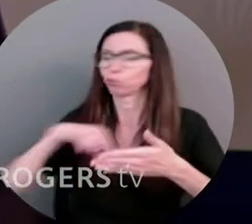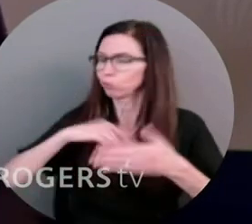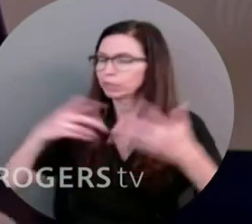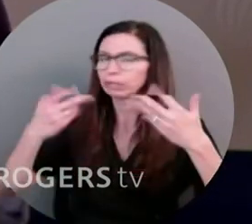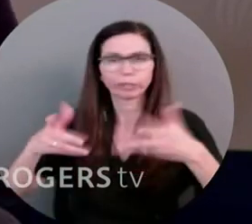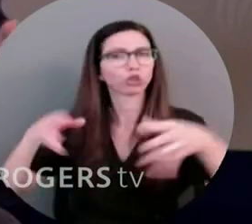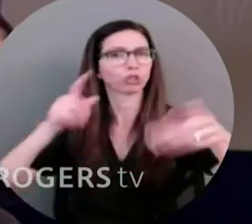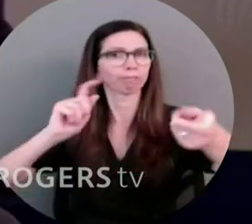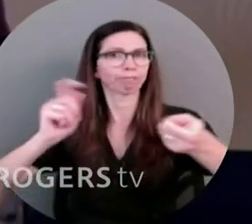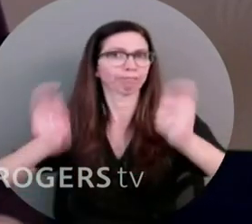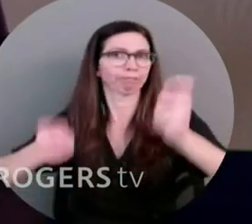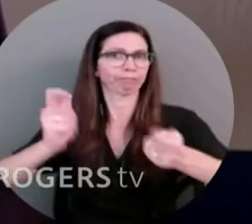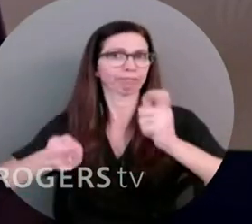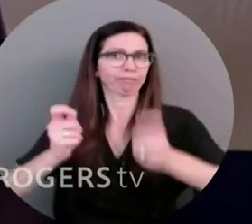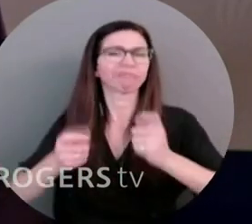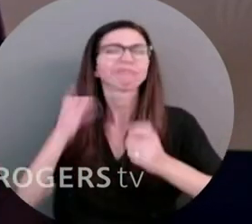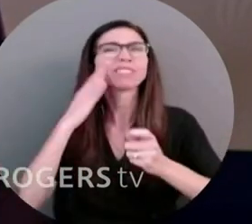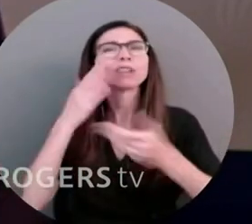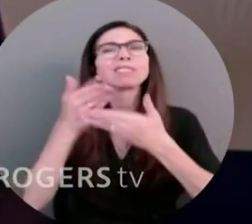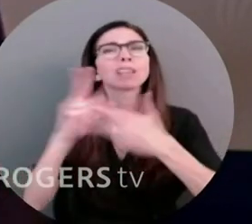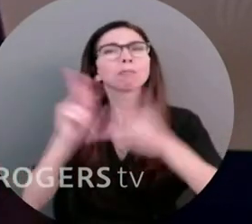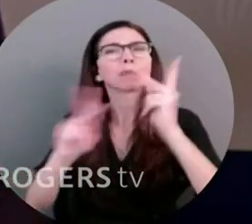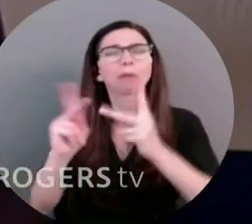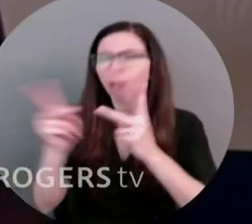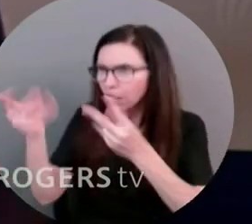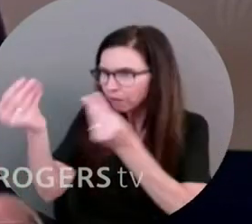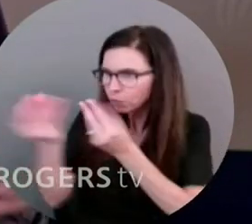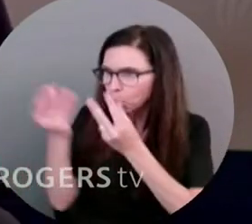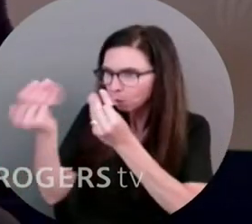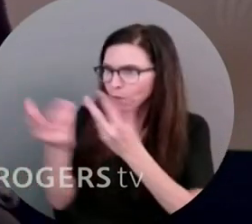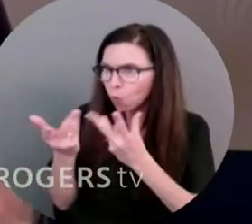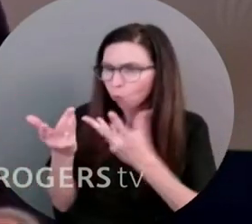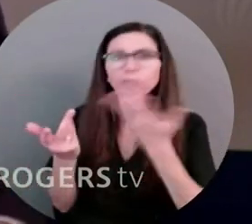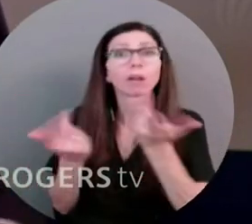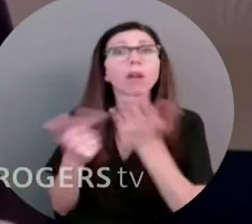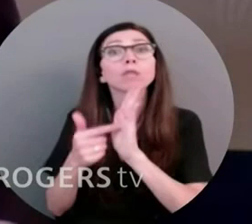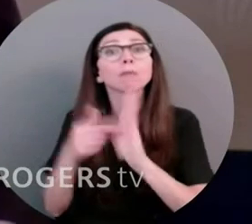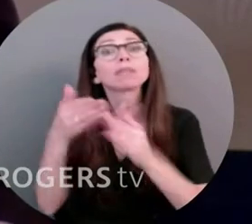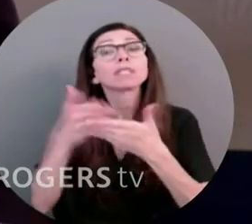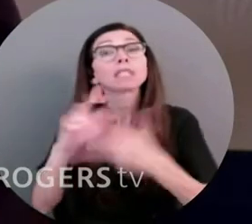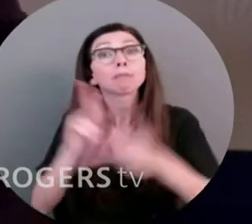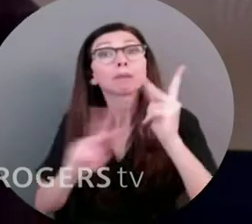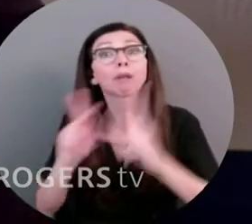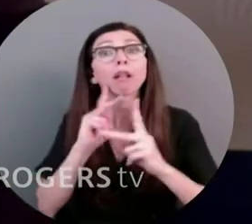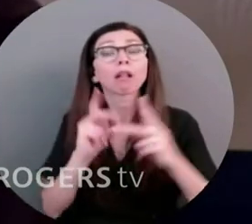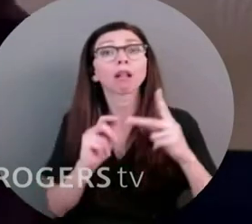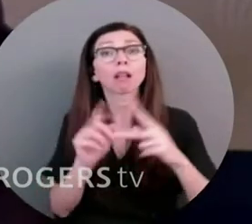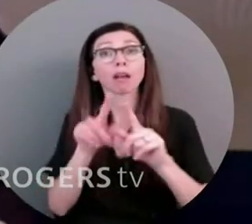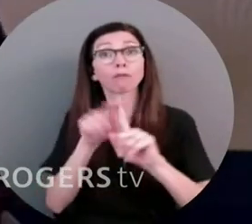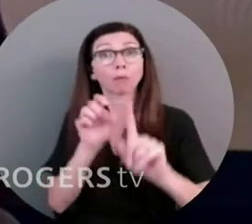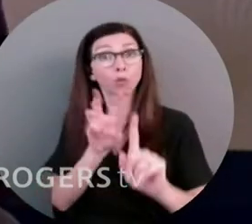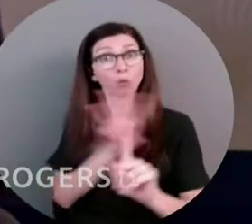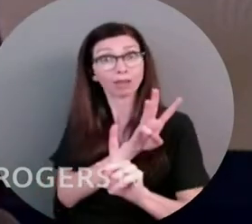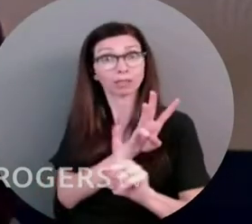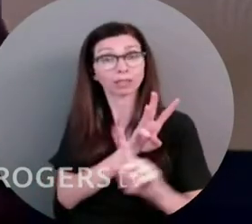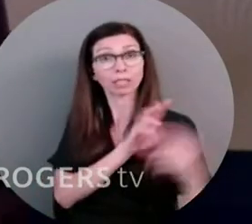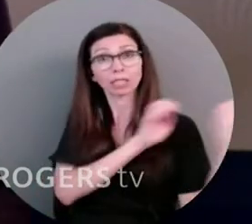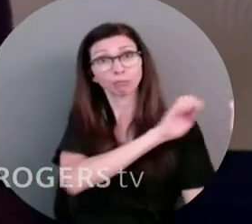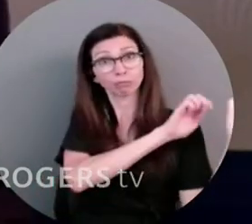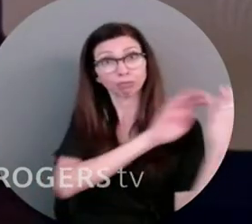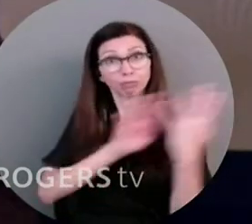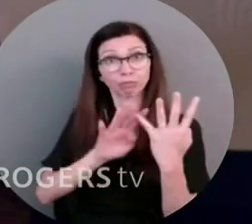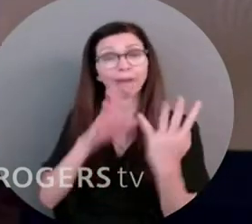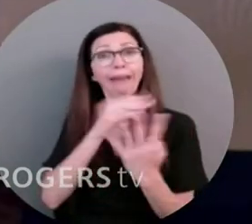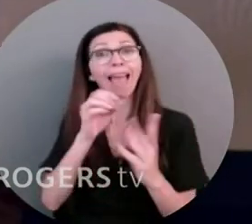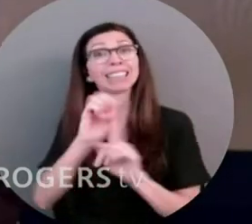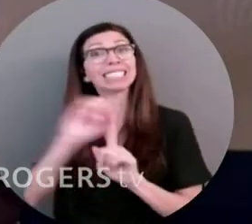the buses, I think there were a couple coming in from the West End and some from the East End that were overcrowded. So we did add extra buses. As you know, we're running